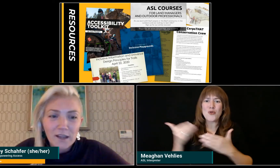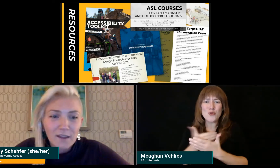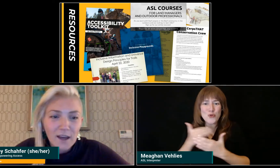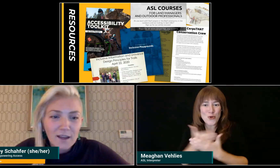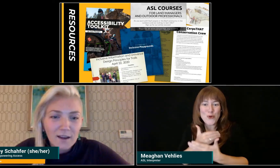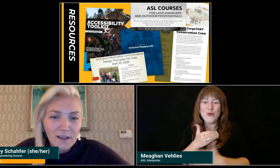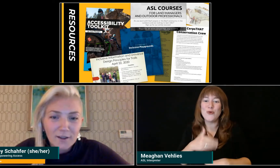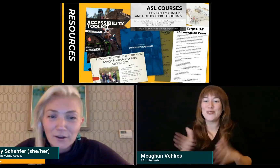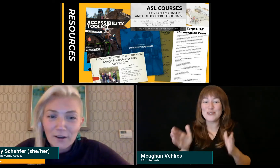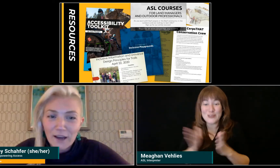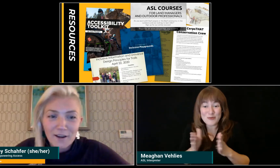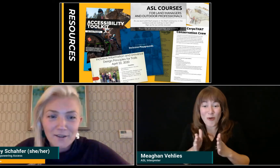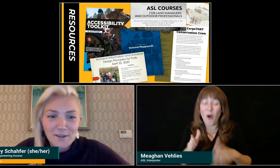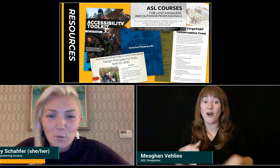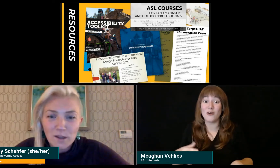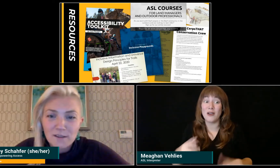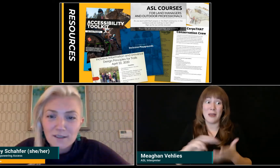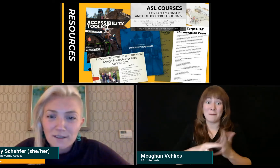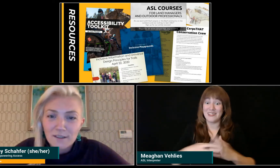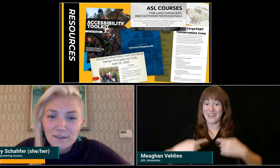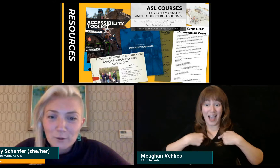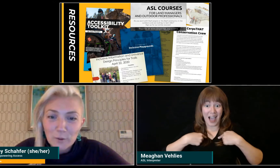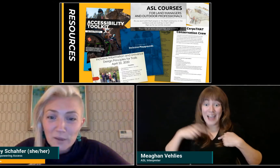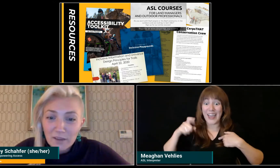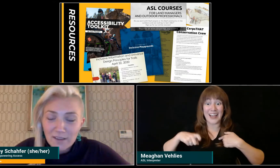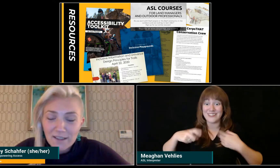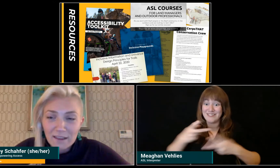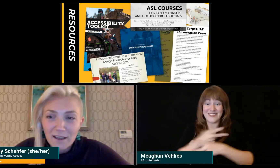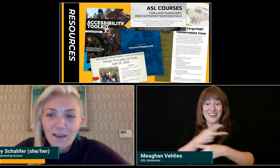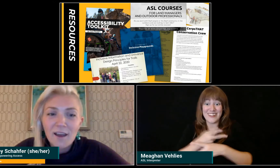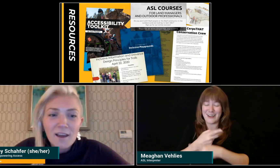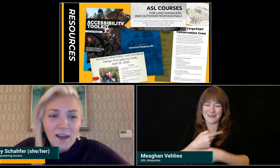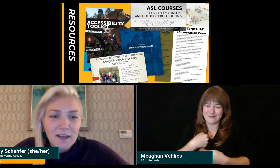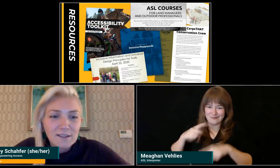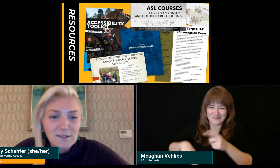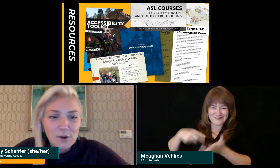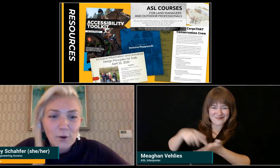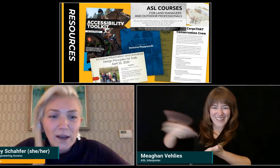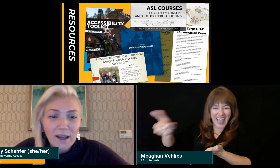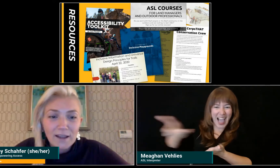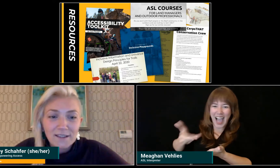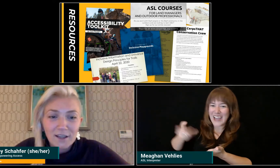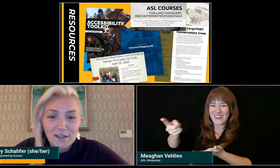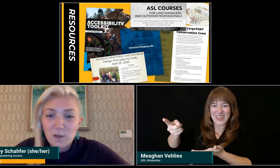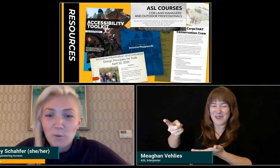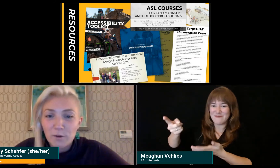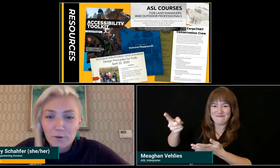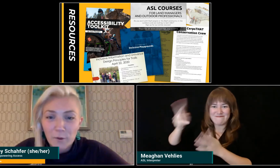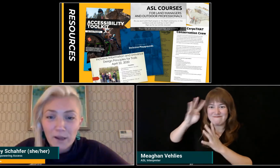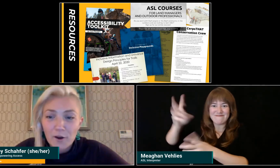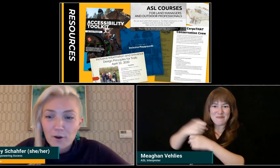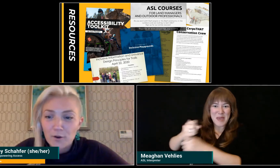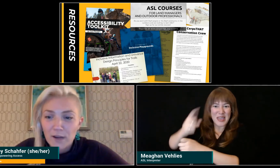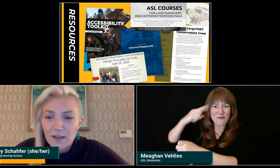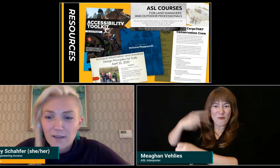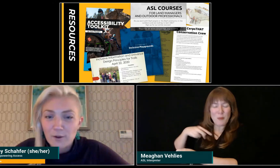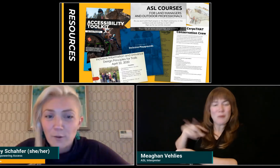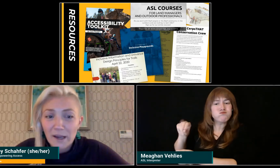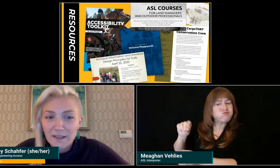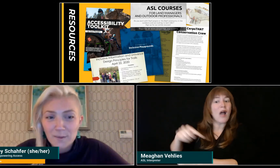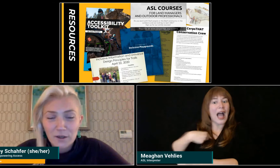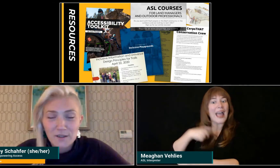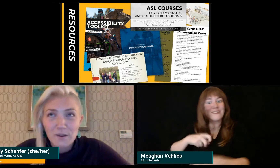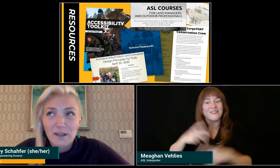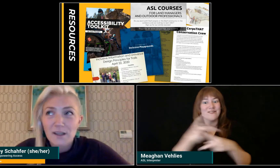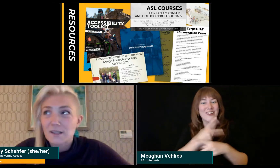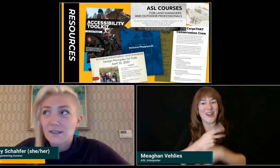to create that. I couldn't hire someone to do a big fancy thing. And so I had to kind of stumble through it on my own. And so